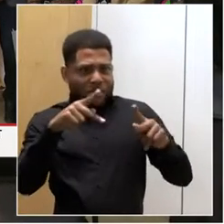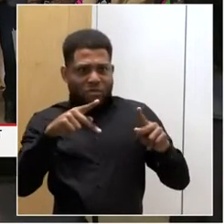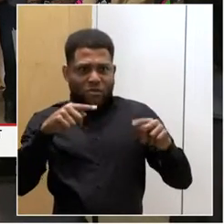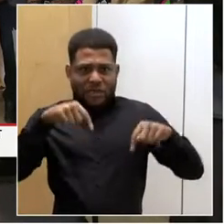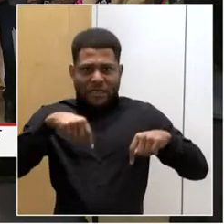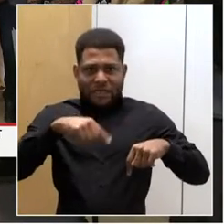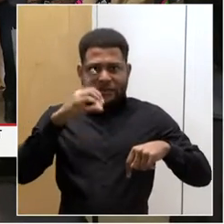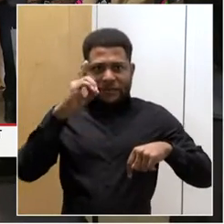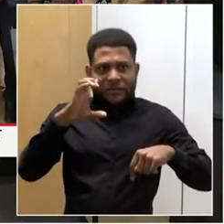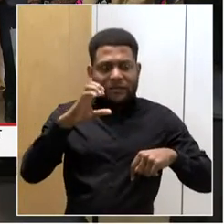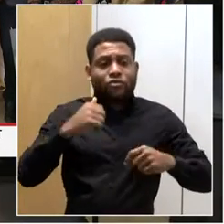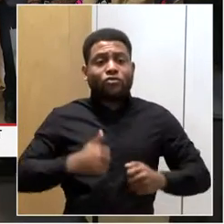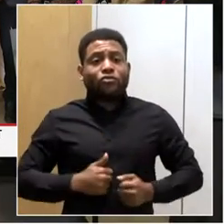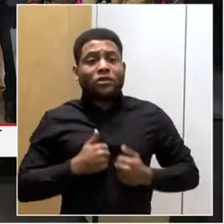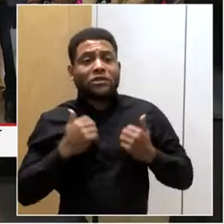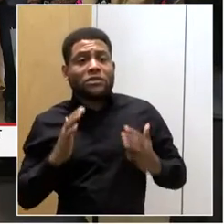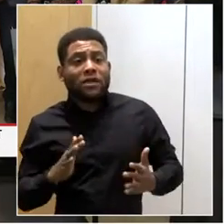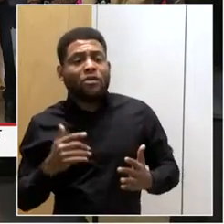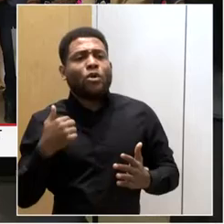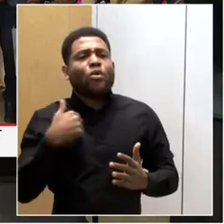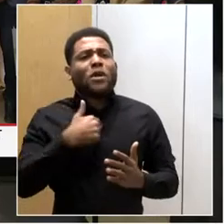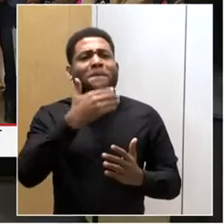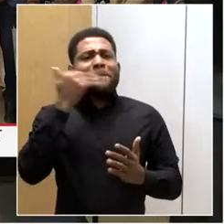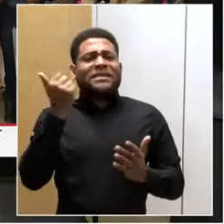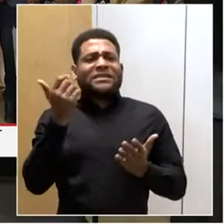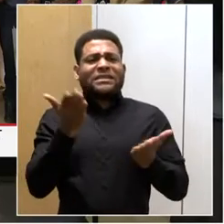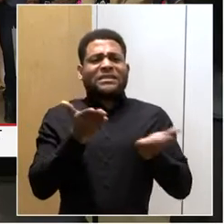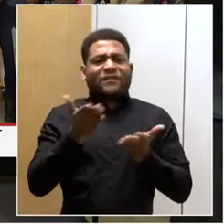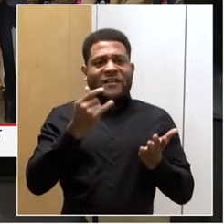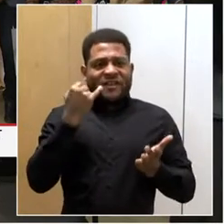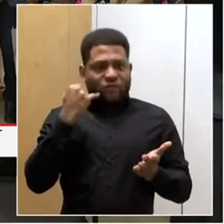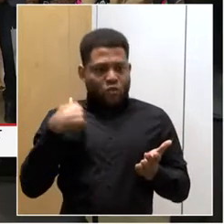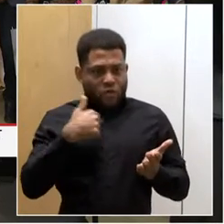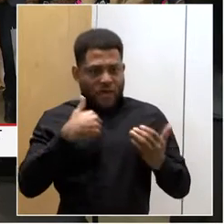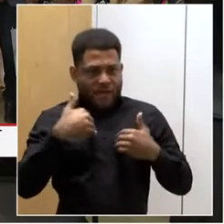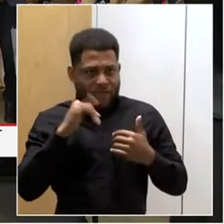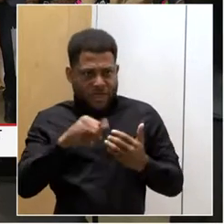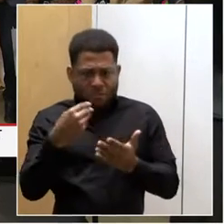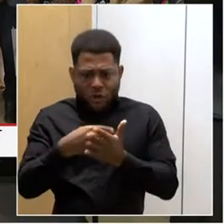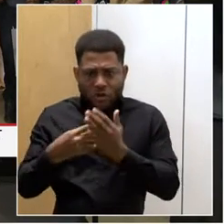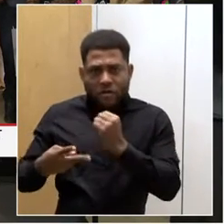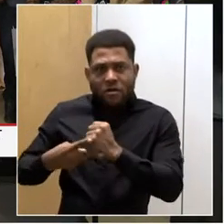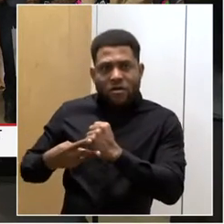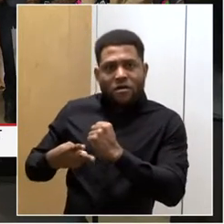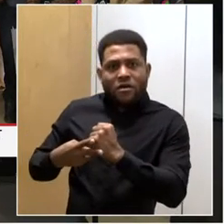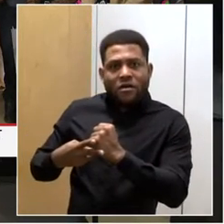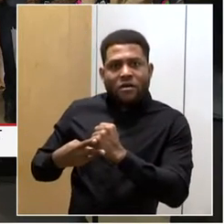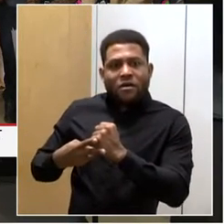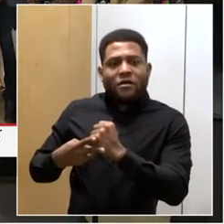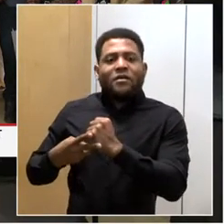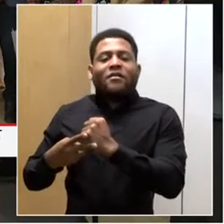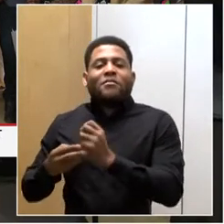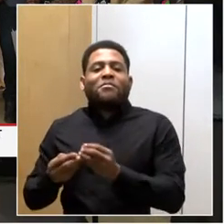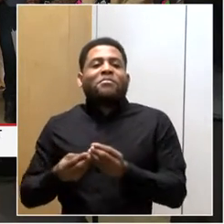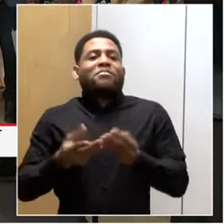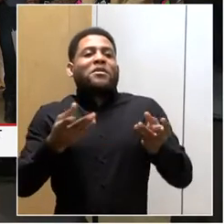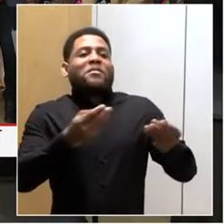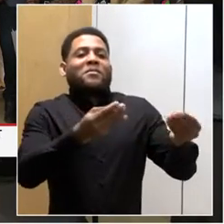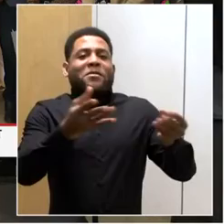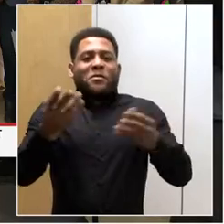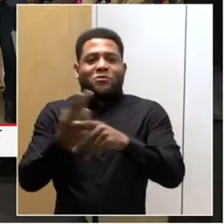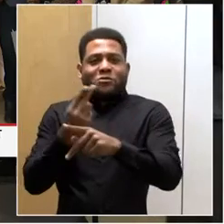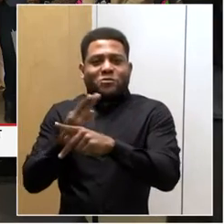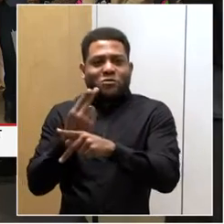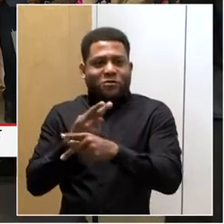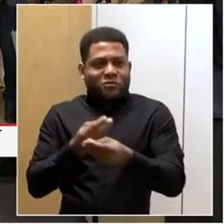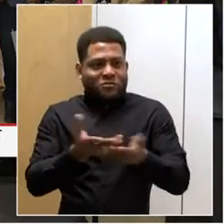served if we're able to free up that money that is being required by the CFO to be in the reserves, and we're able to utilize